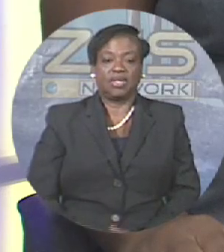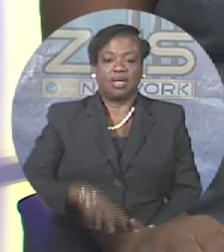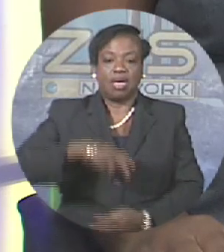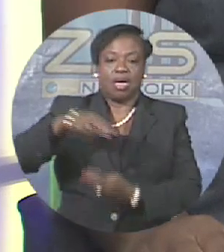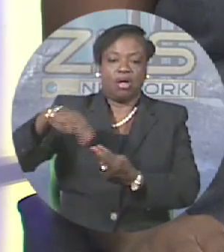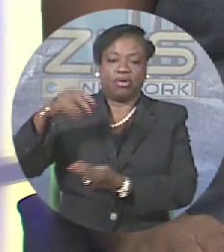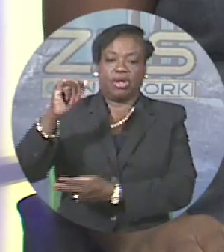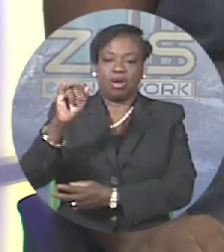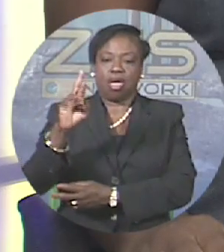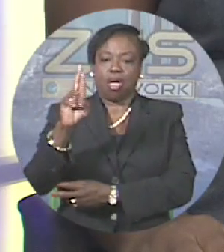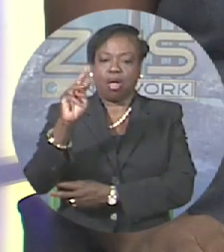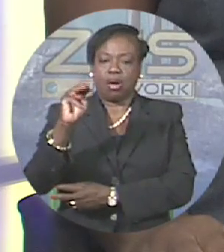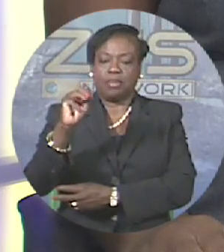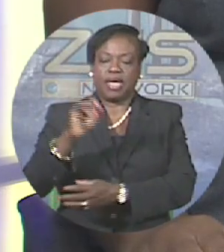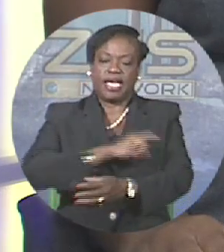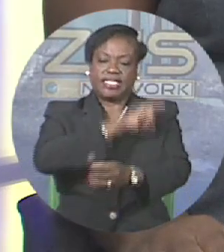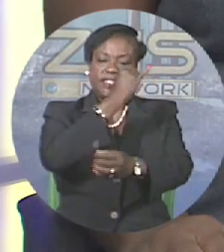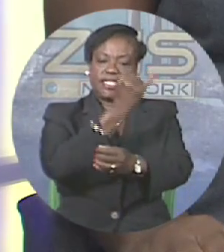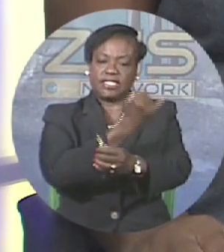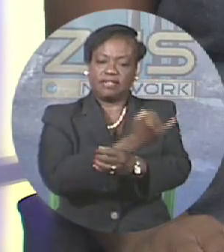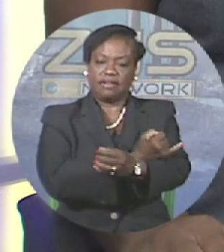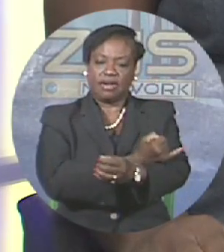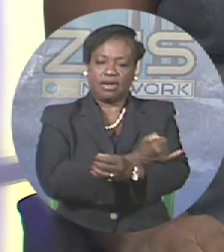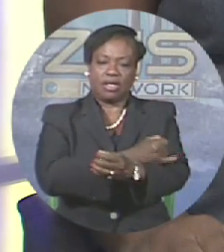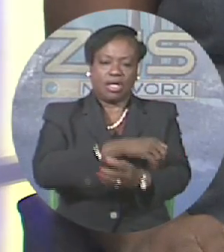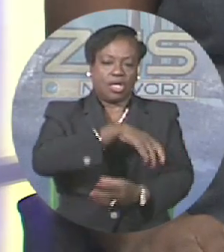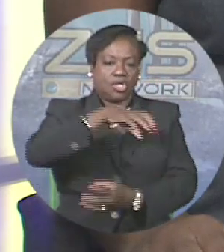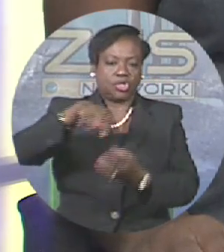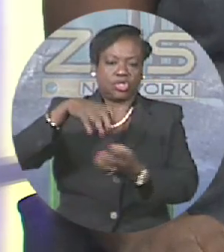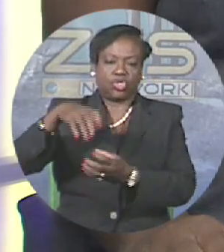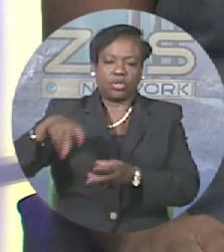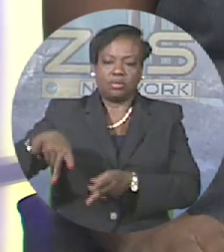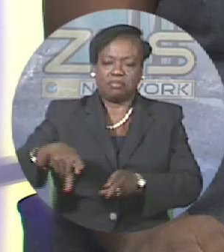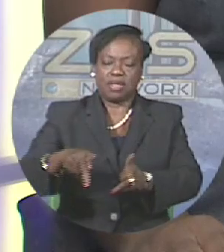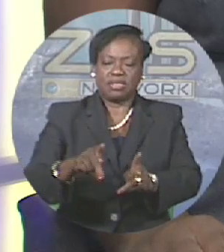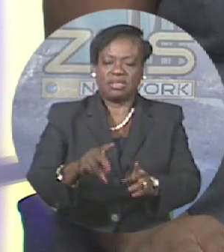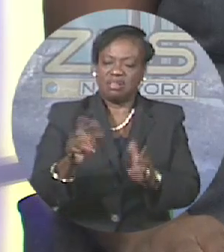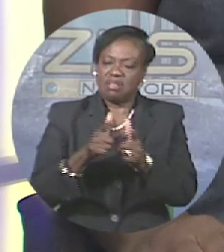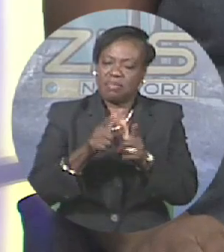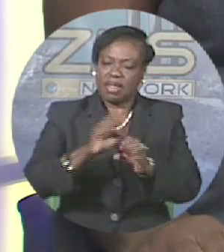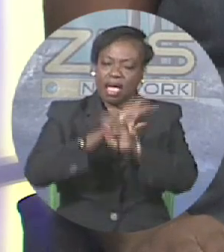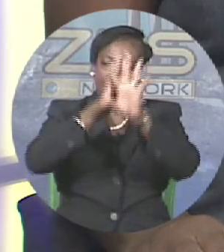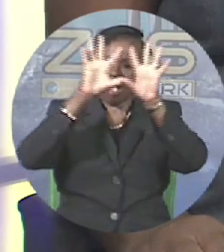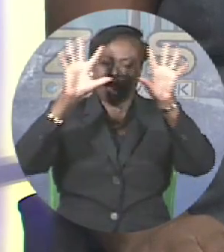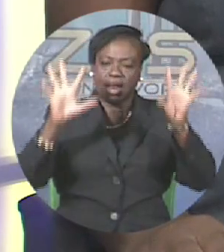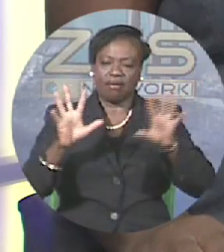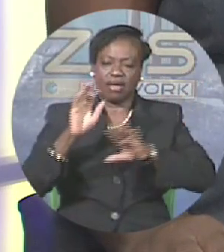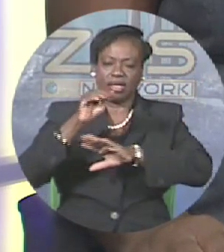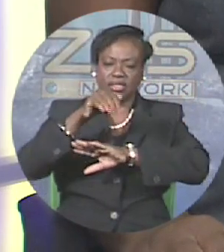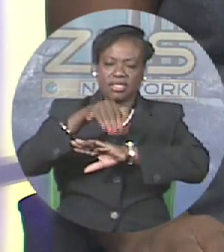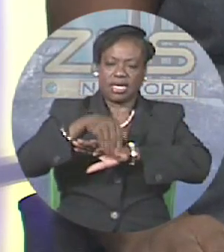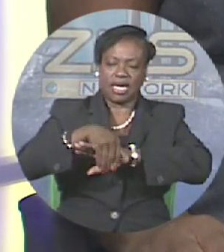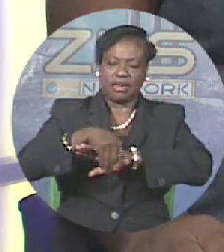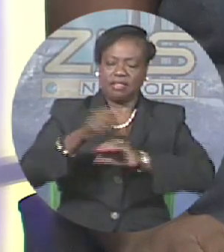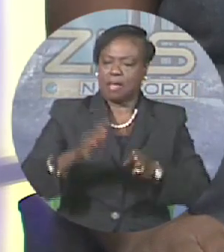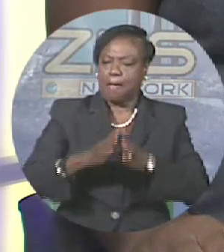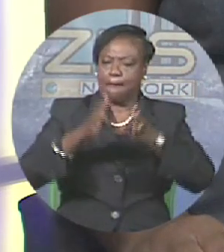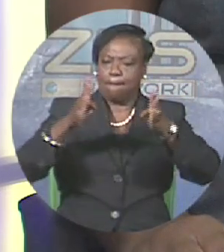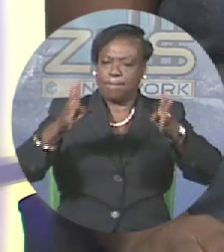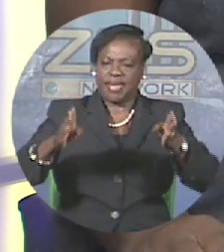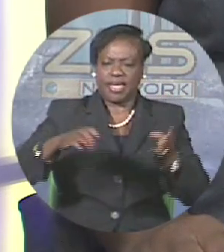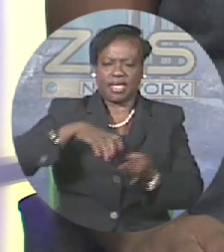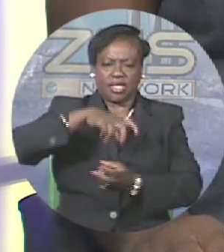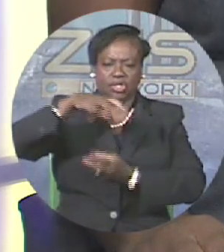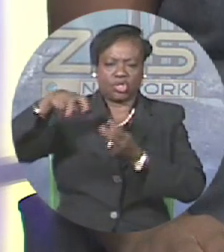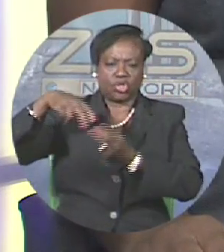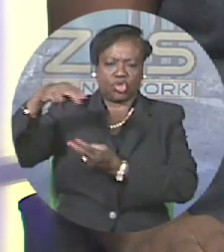Hurricane Irma intensified and the storm's path is a little bit clearer tonight. The massive storm is still days away, but everyone in the country could feel